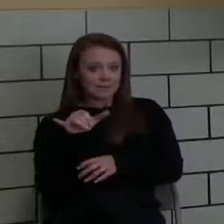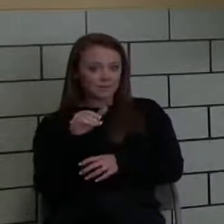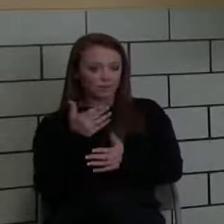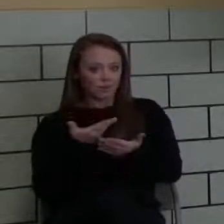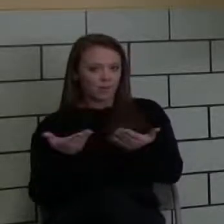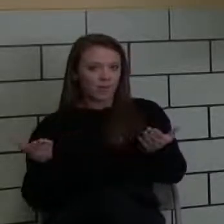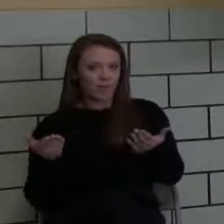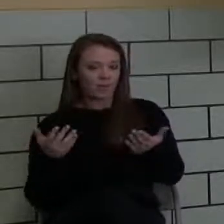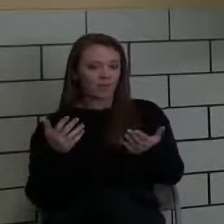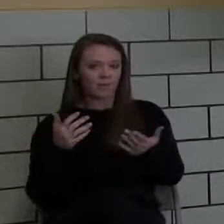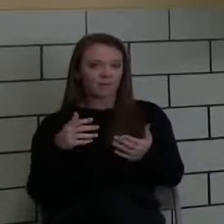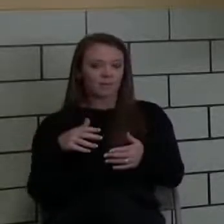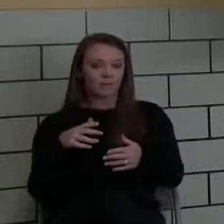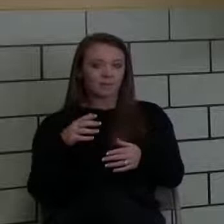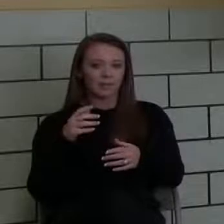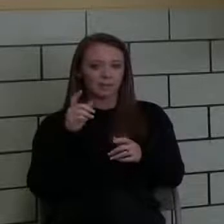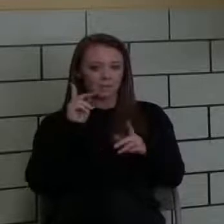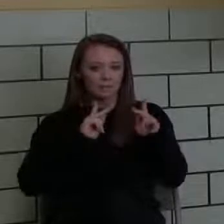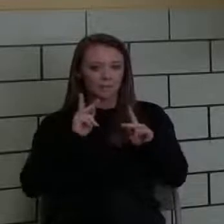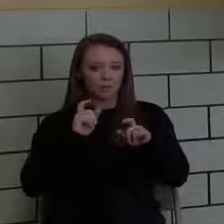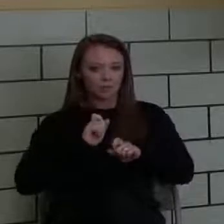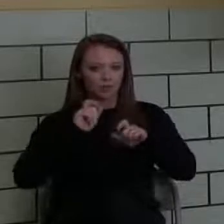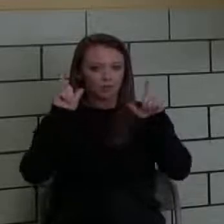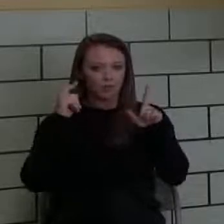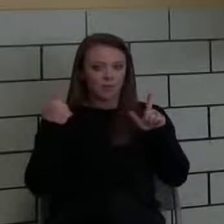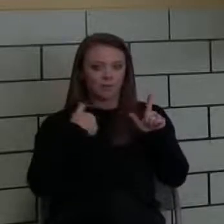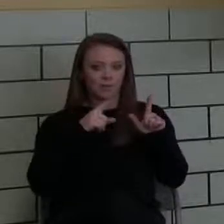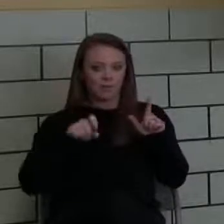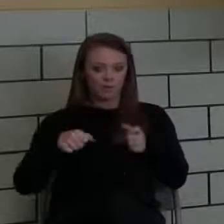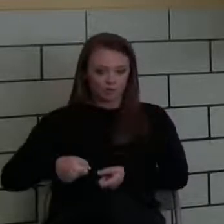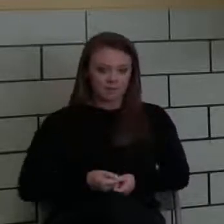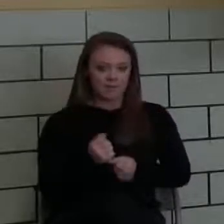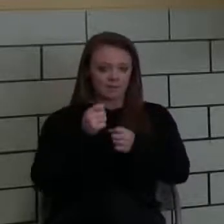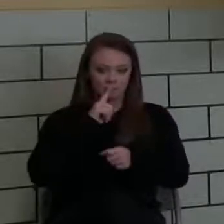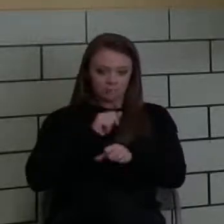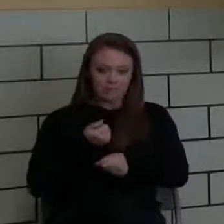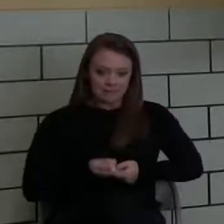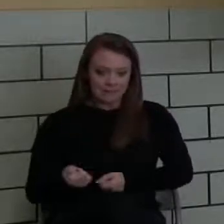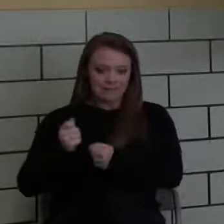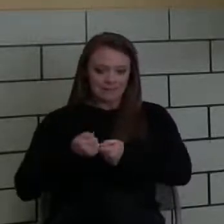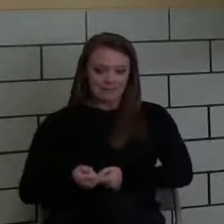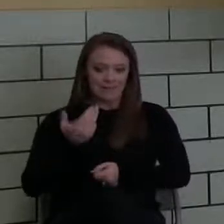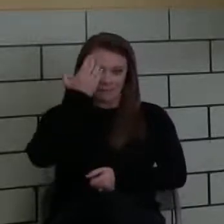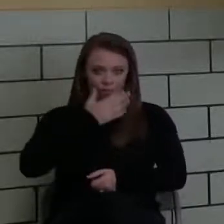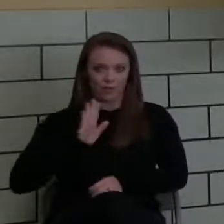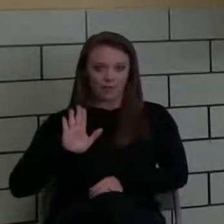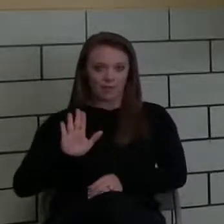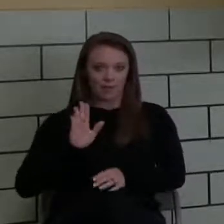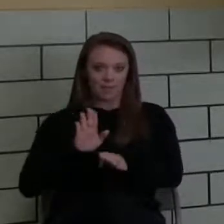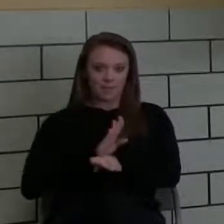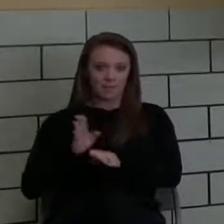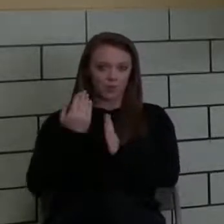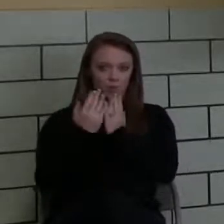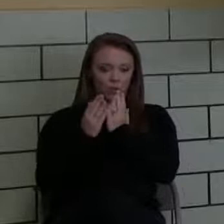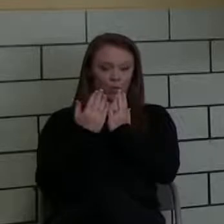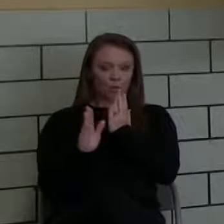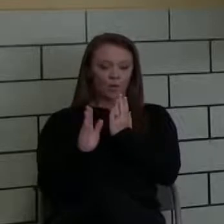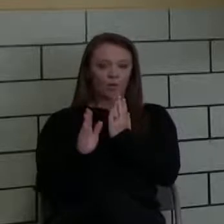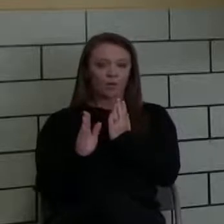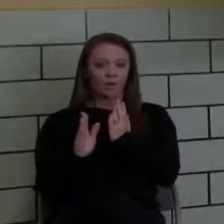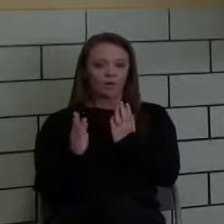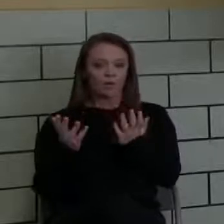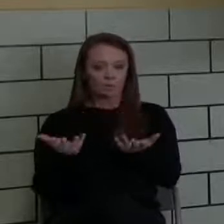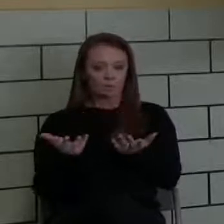Yeah. thought we were going to do it, but Yeah, really. I think we ought to just make sure assume that they don't know.